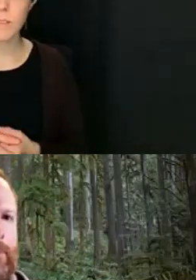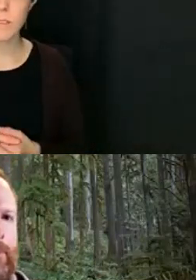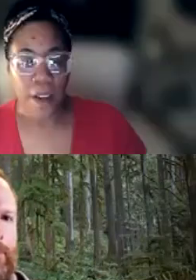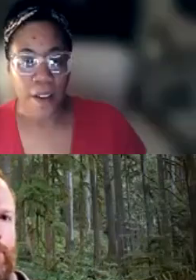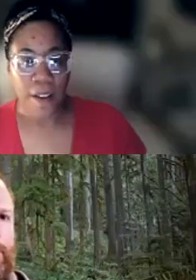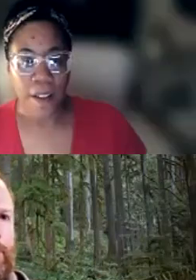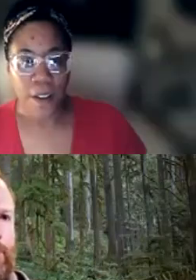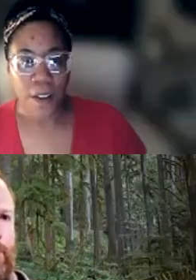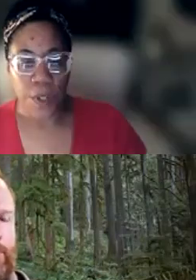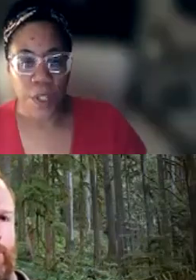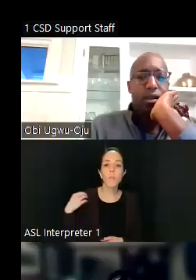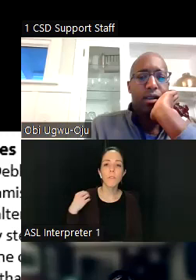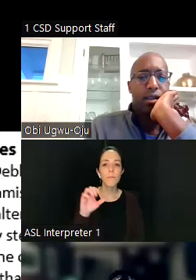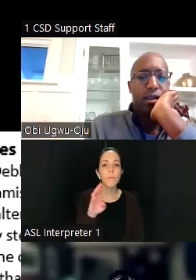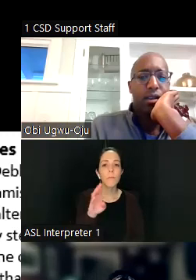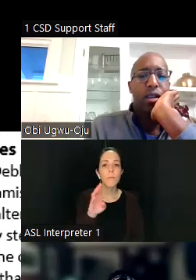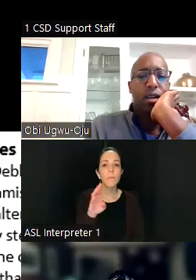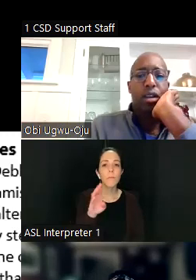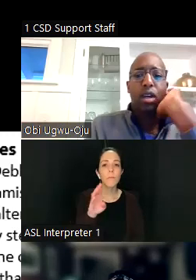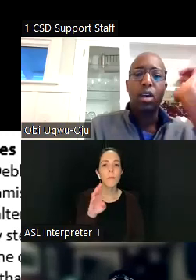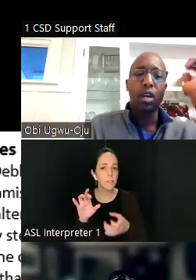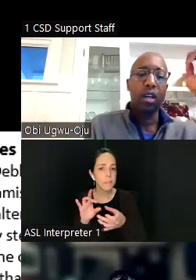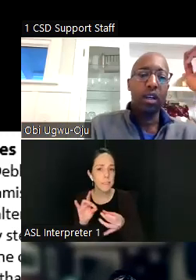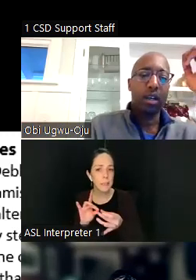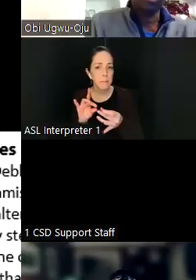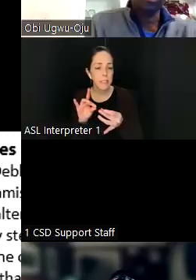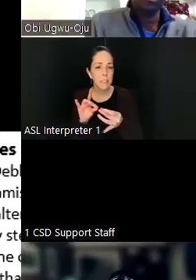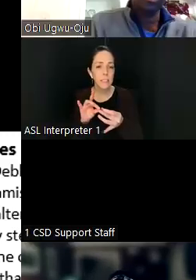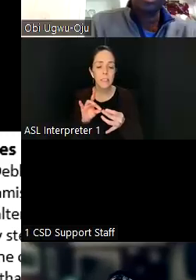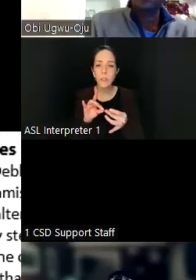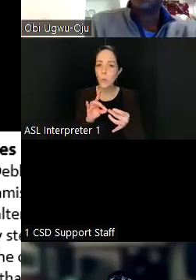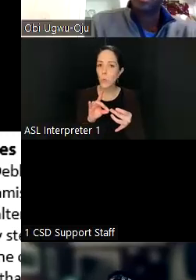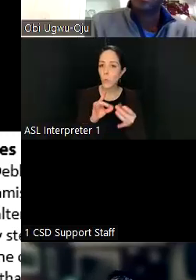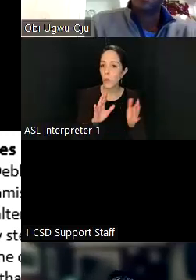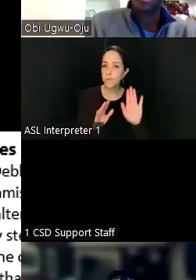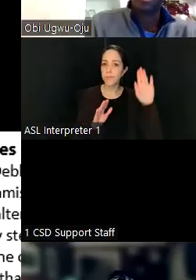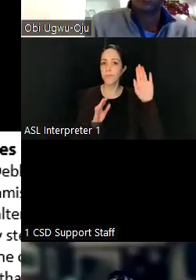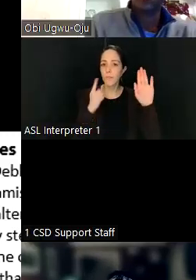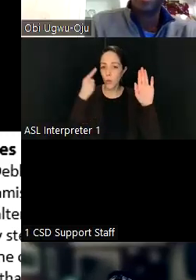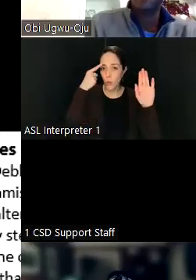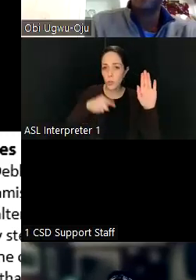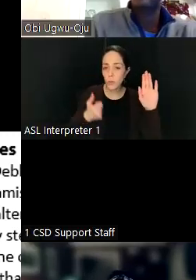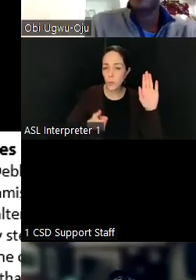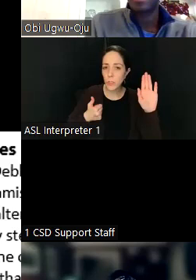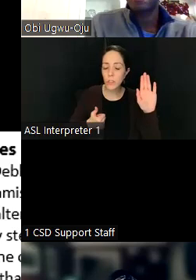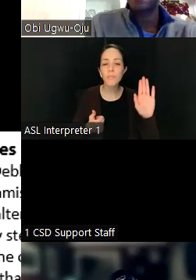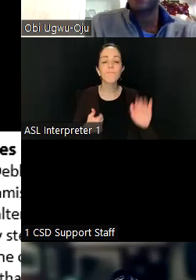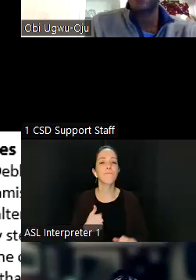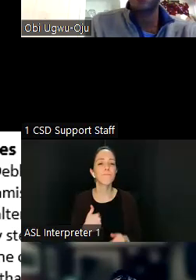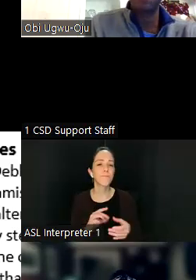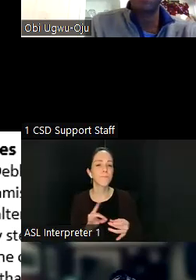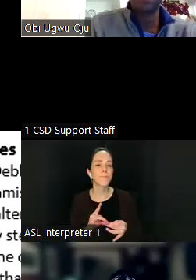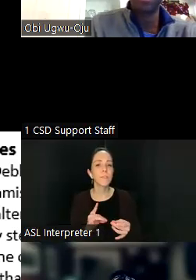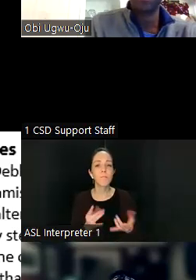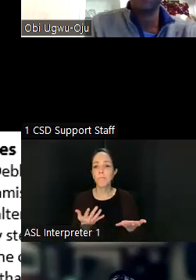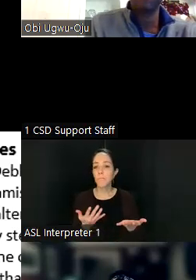Co-Chair Obi, you want to speak or you're raising for the general agreement? I just like to speak. I don't have strong opposition to